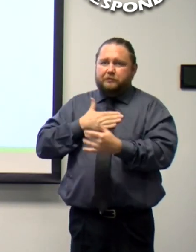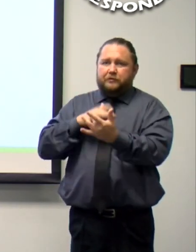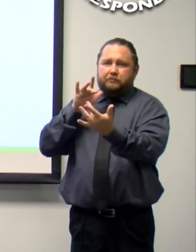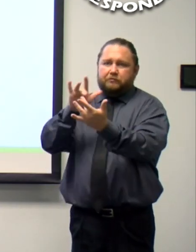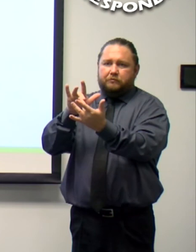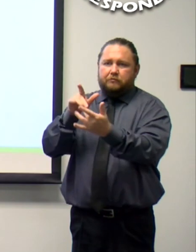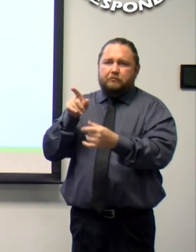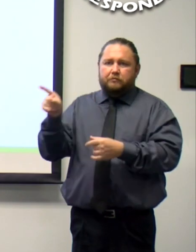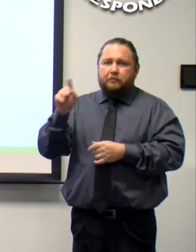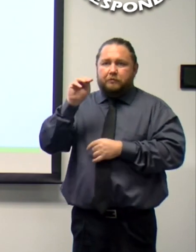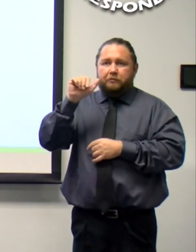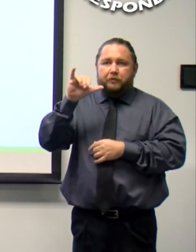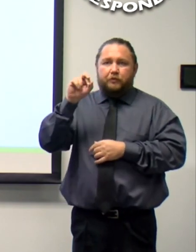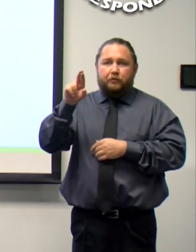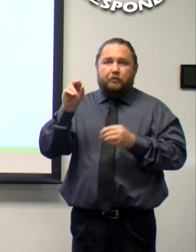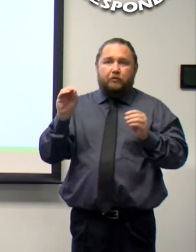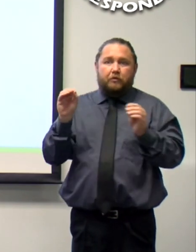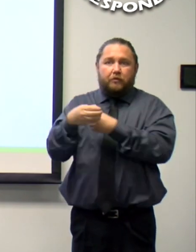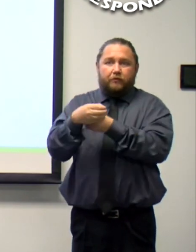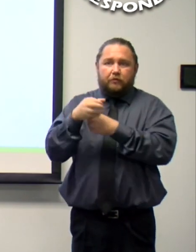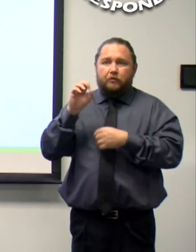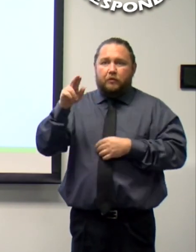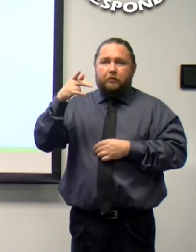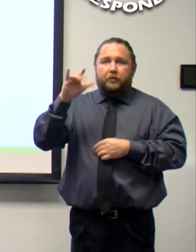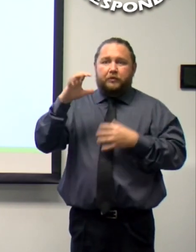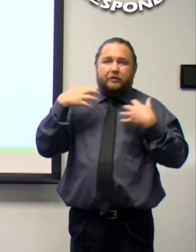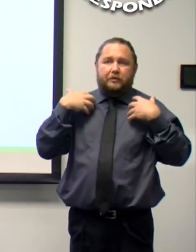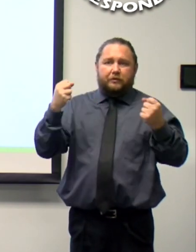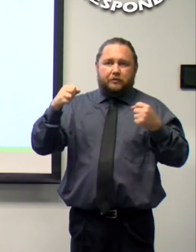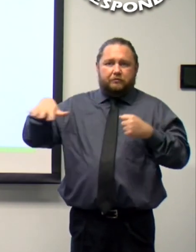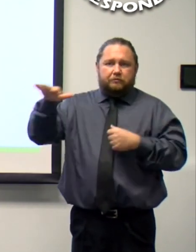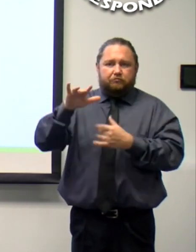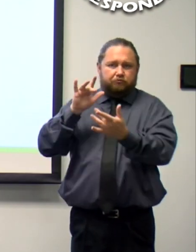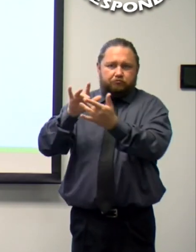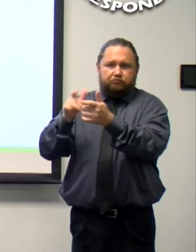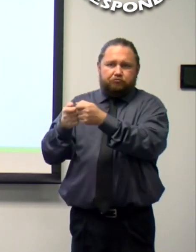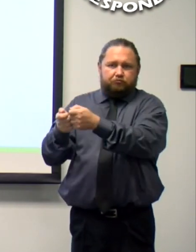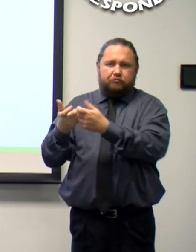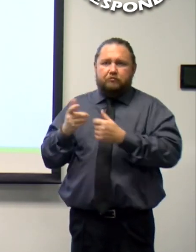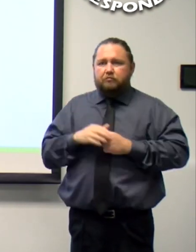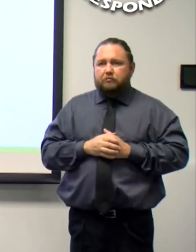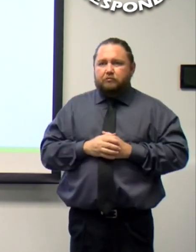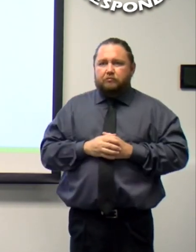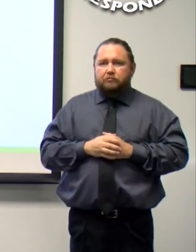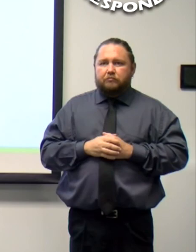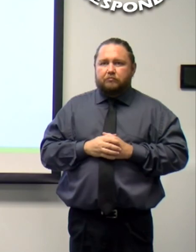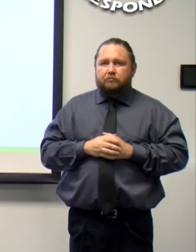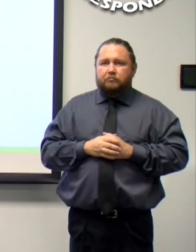So please stay healthy, be well, and God bless until next week.